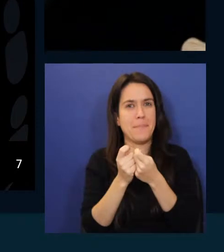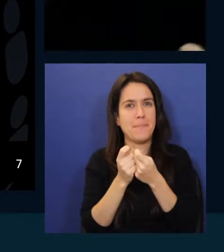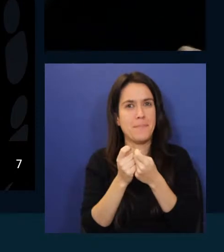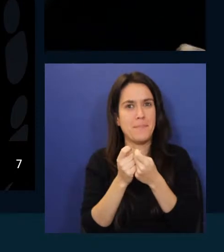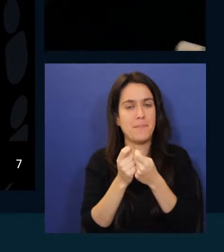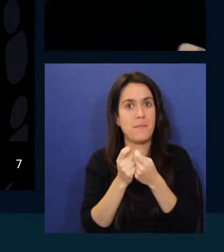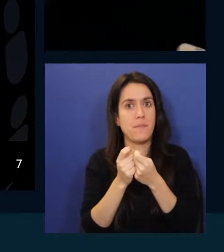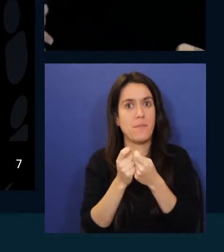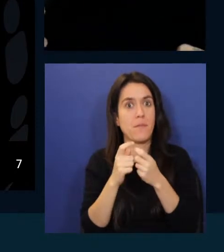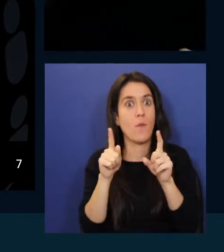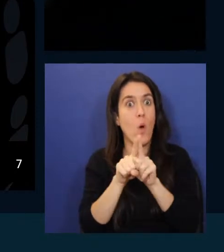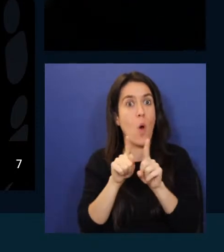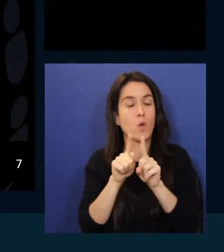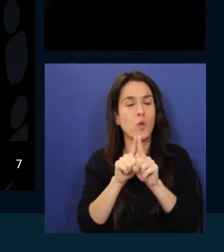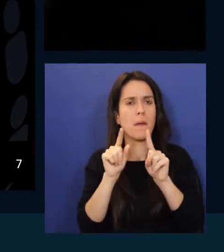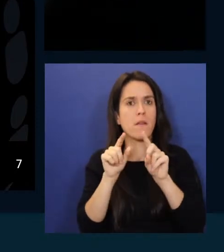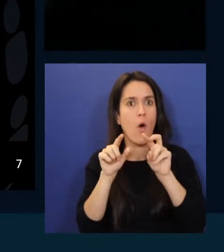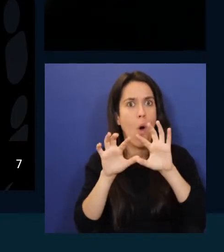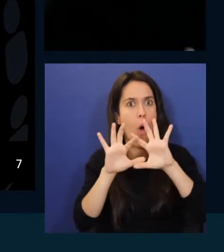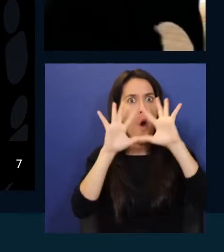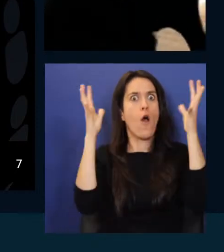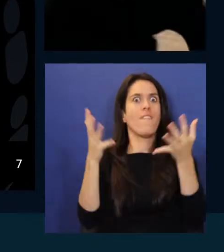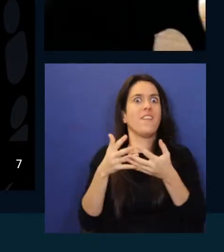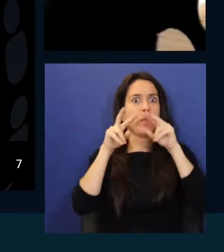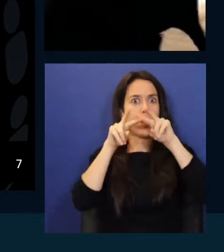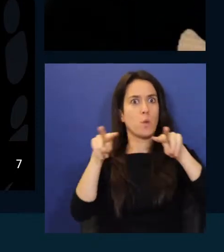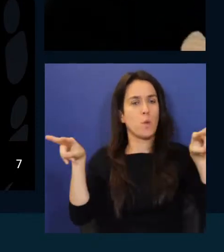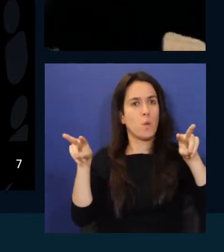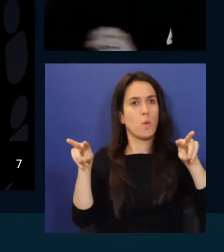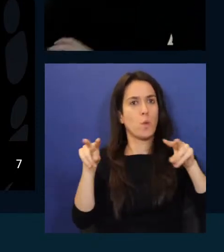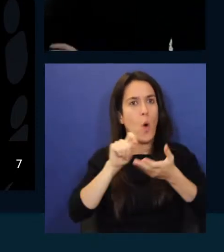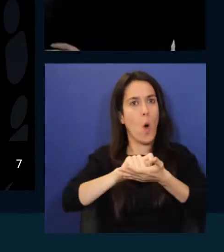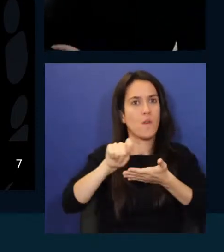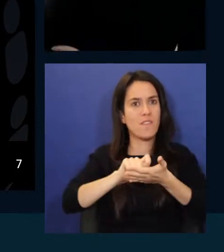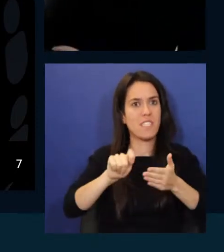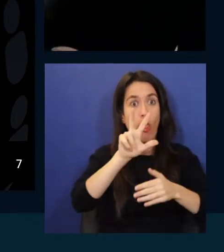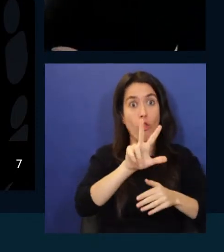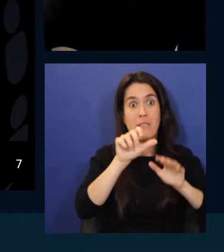gives you an overview of the rest of the Office 365 applications.